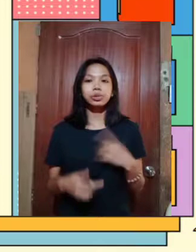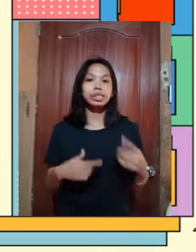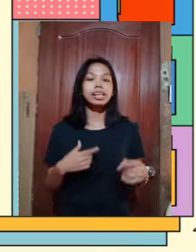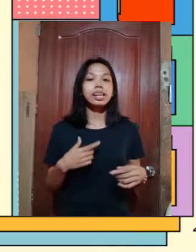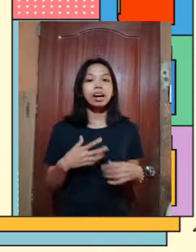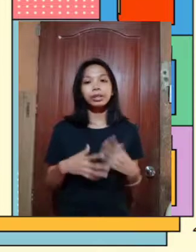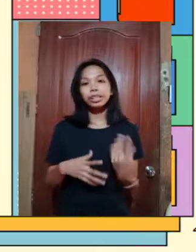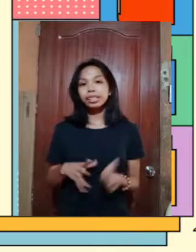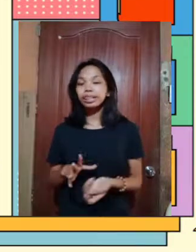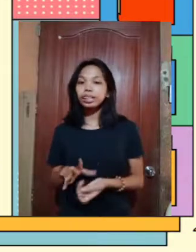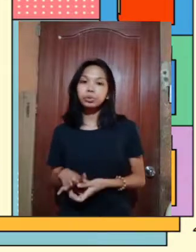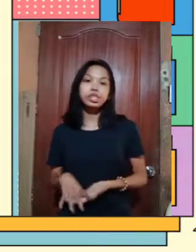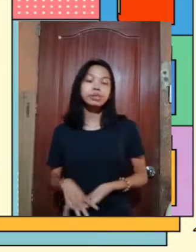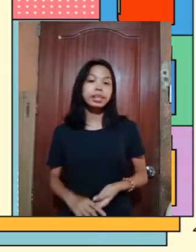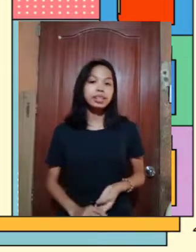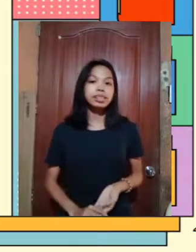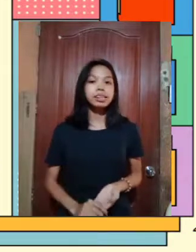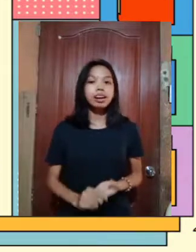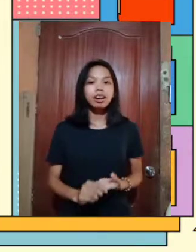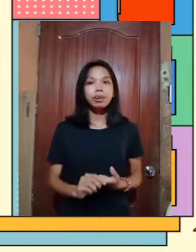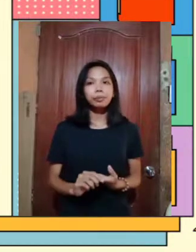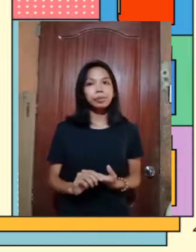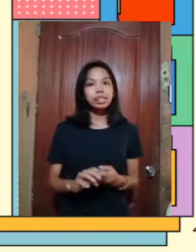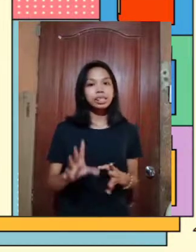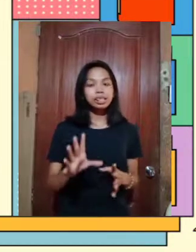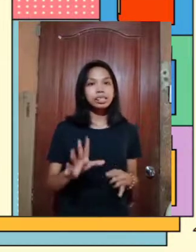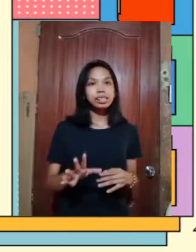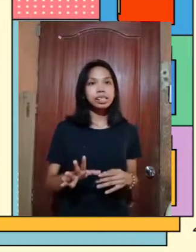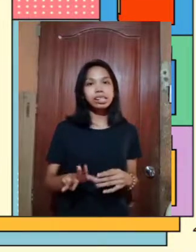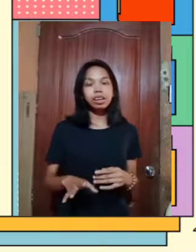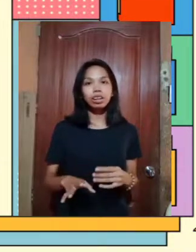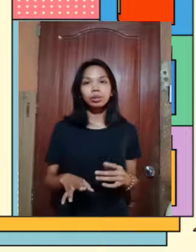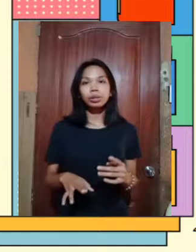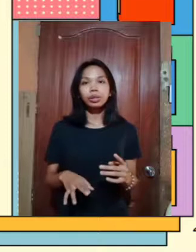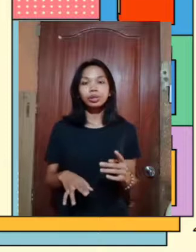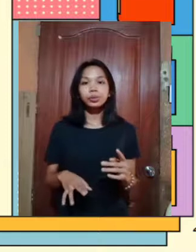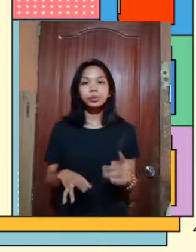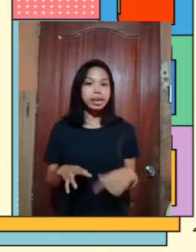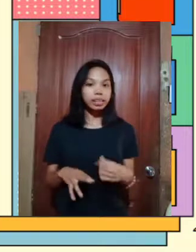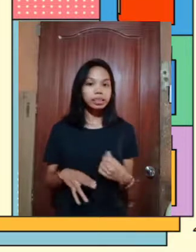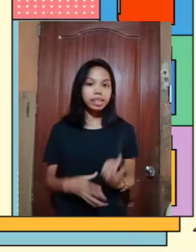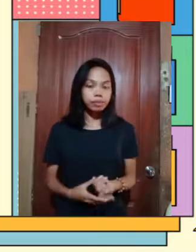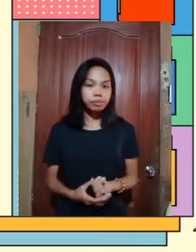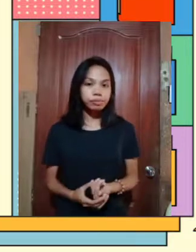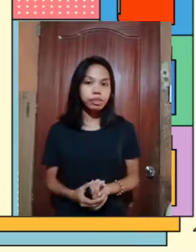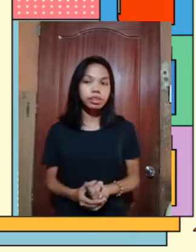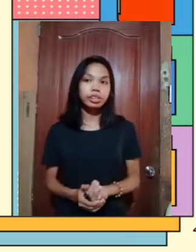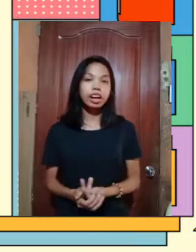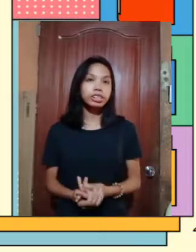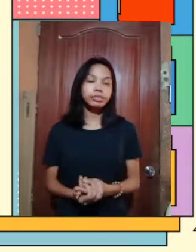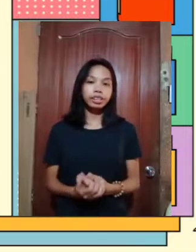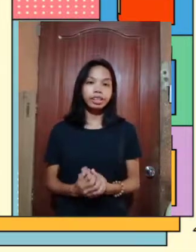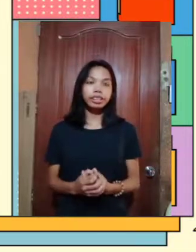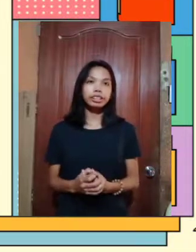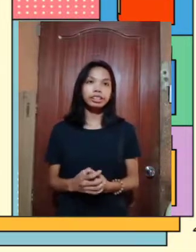in doing American Sign Language, because it easily to make the deaf or